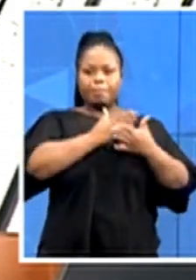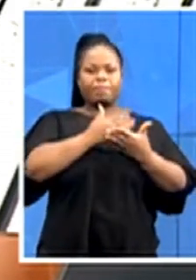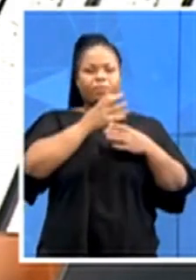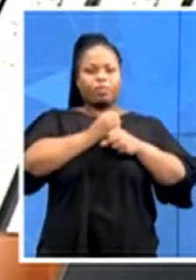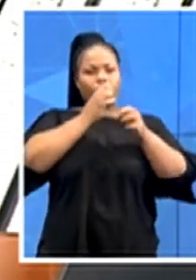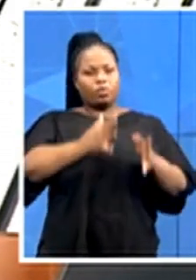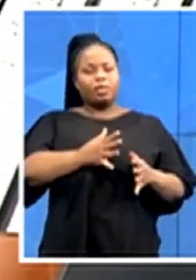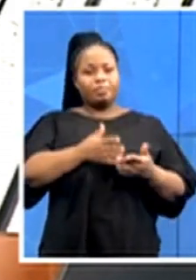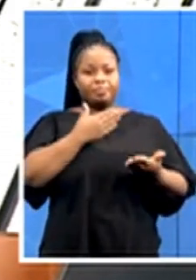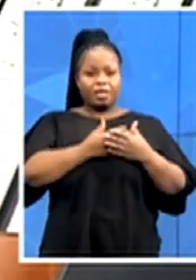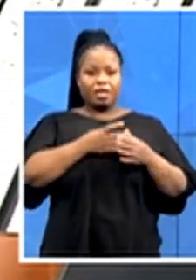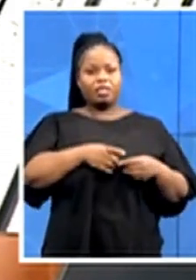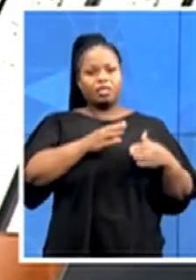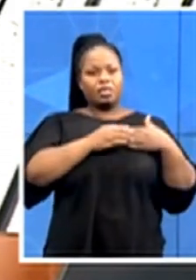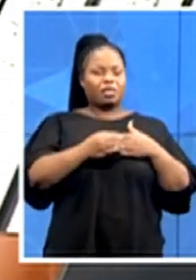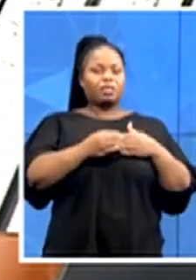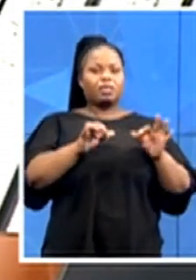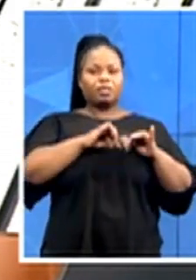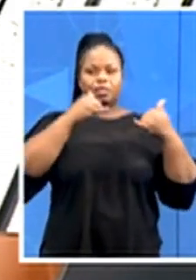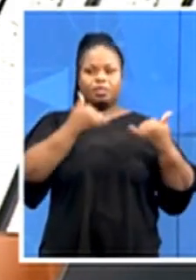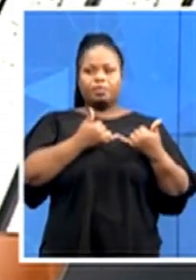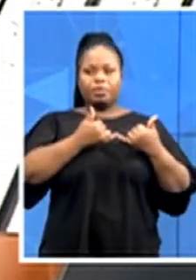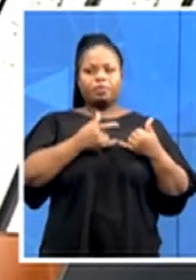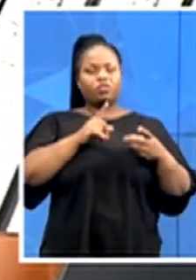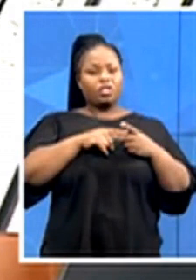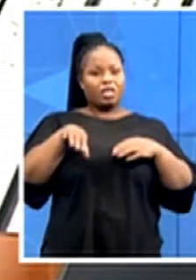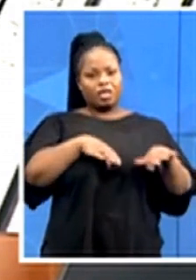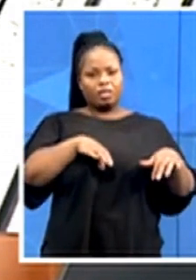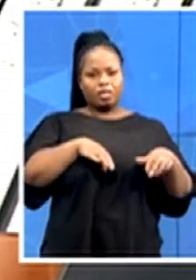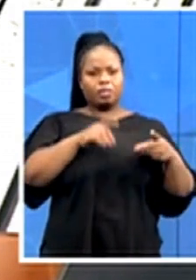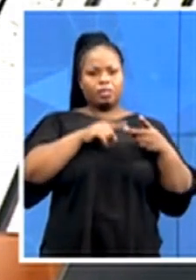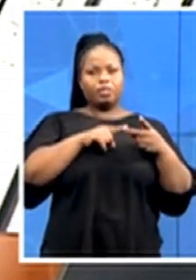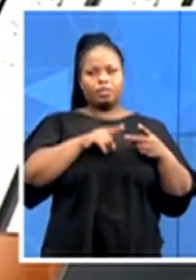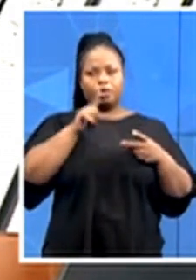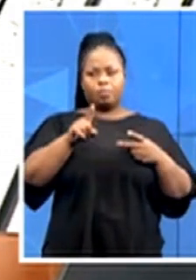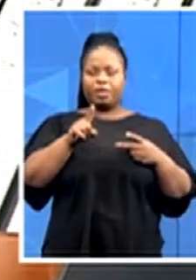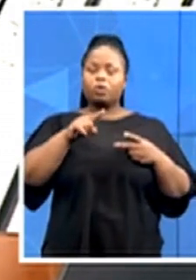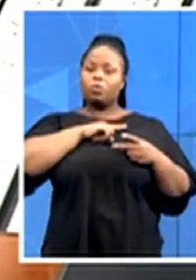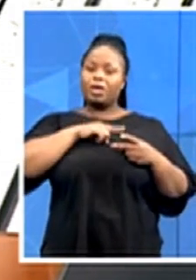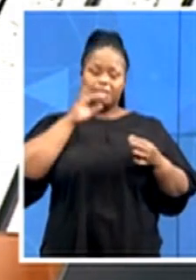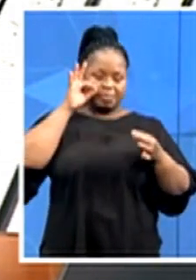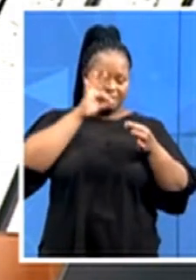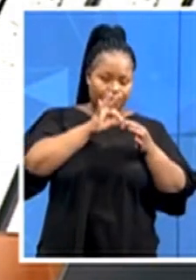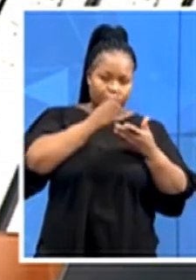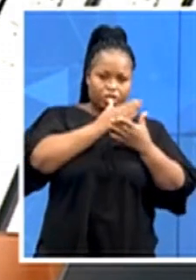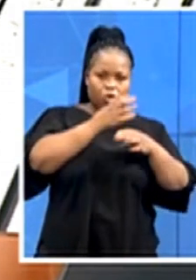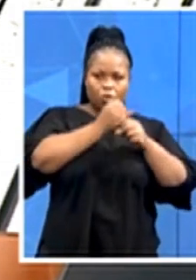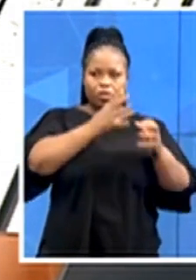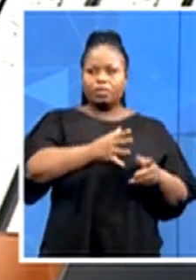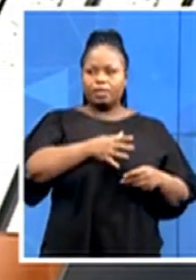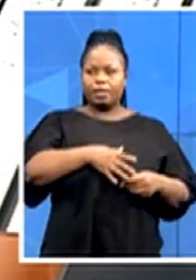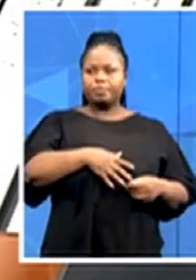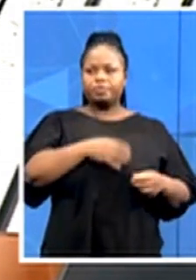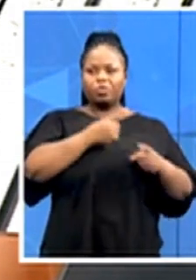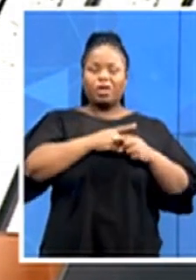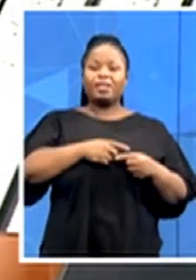action specified by the shareholder if the company is in financial difficulty or is being mismanaged.